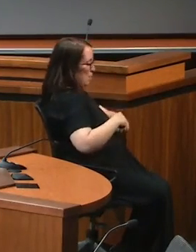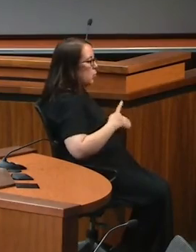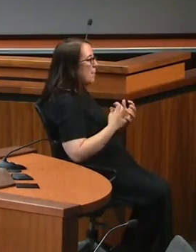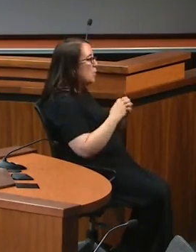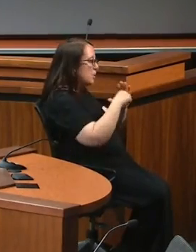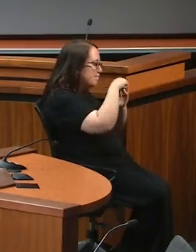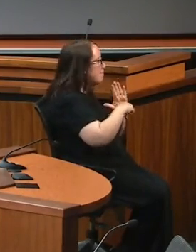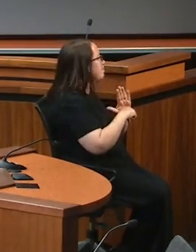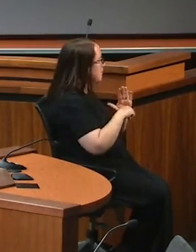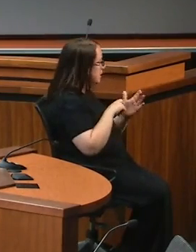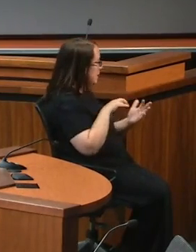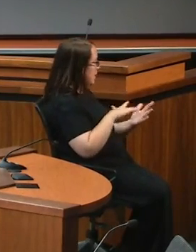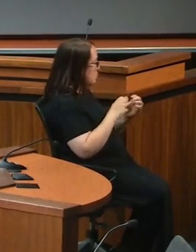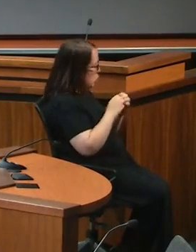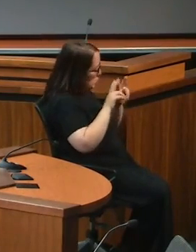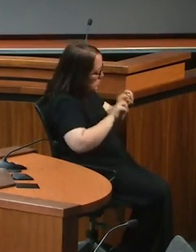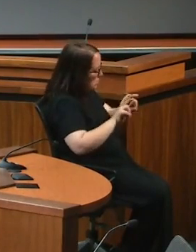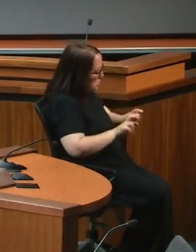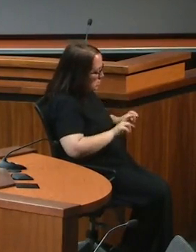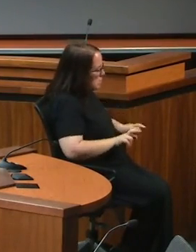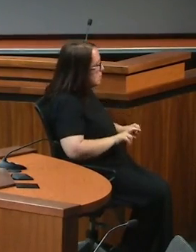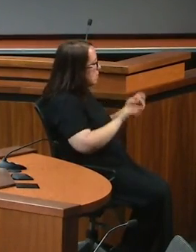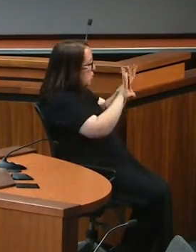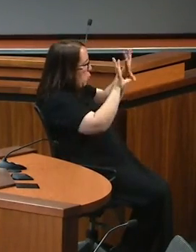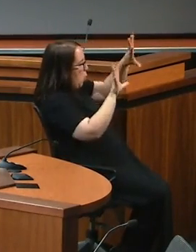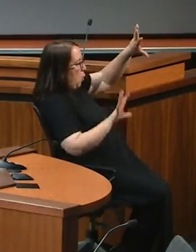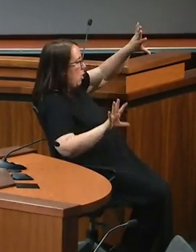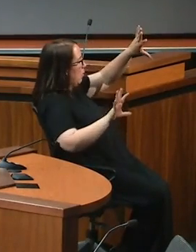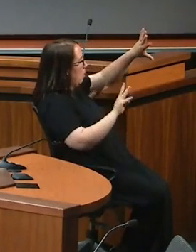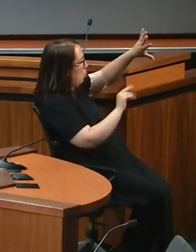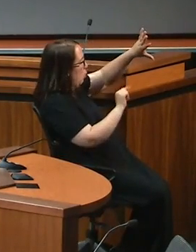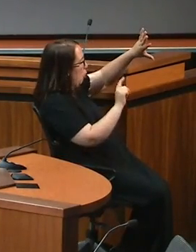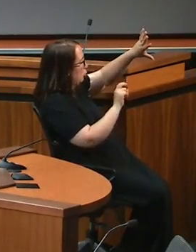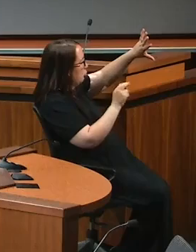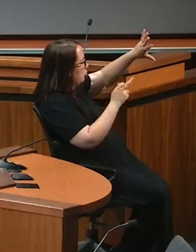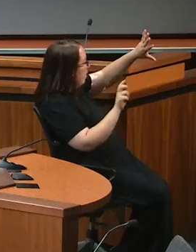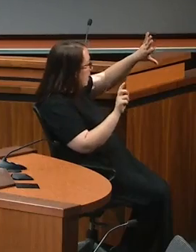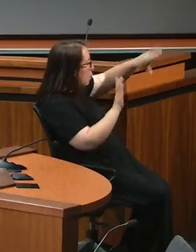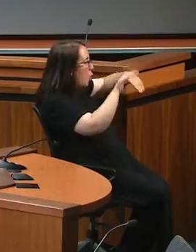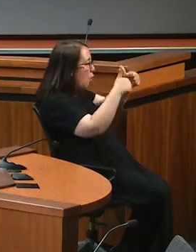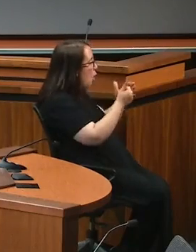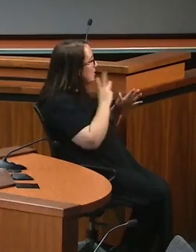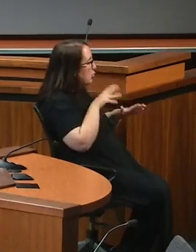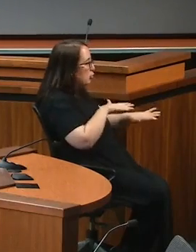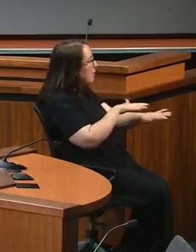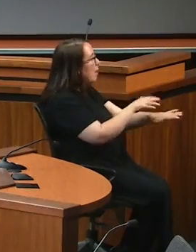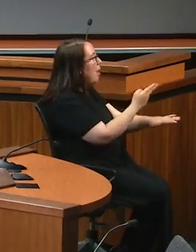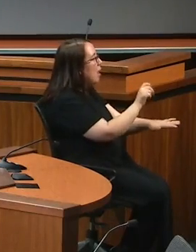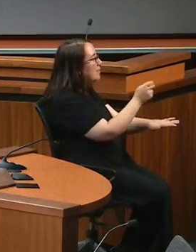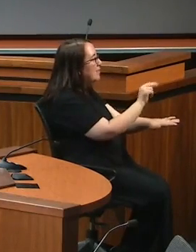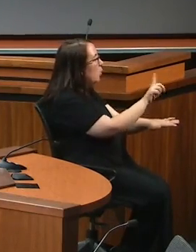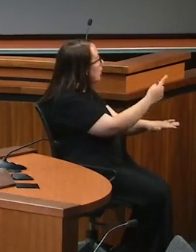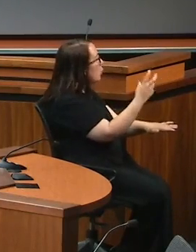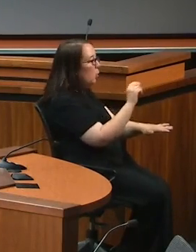more comprehensive study. We wanted them to look at the entire watershed. We wanted them to look at all the streams, not just the Hudson, but